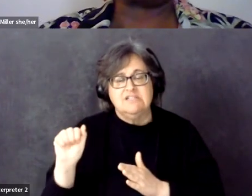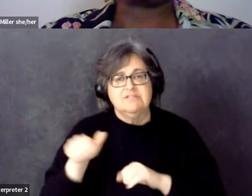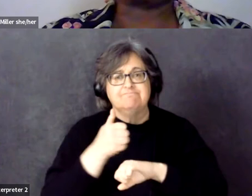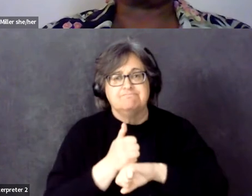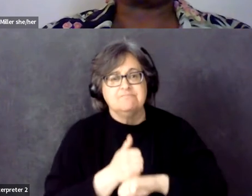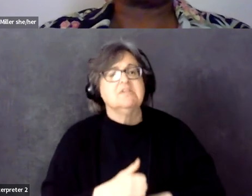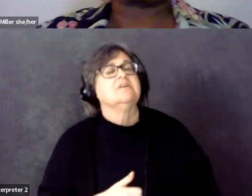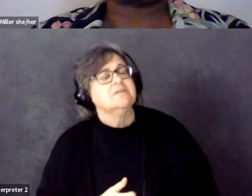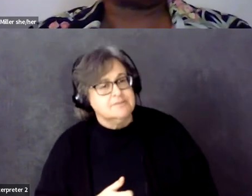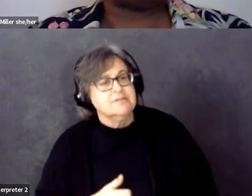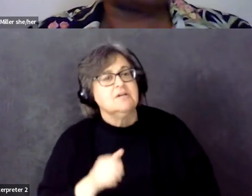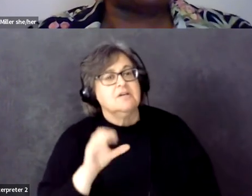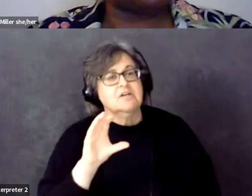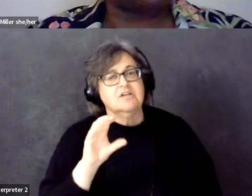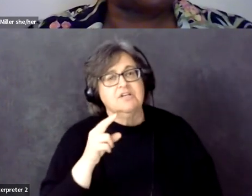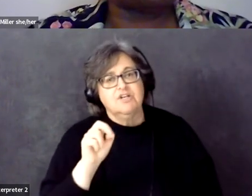I think that